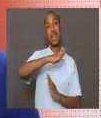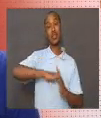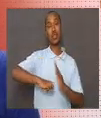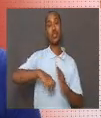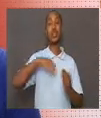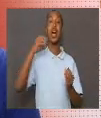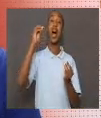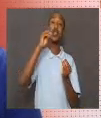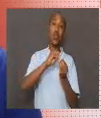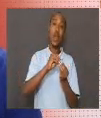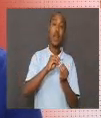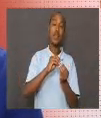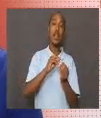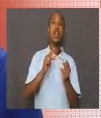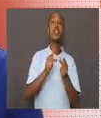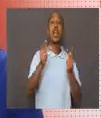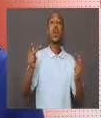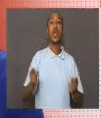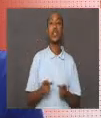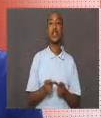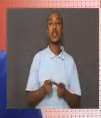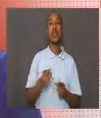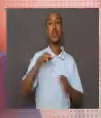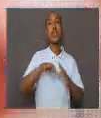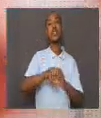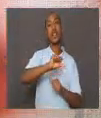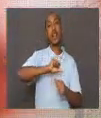as well as their locations within an atom.